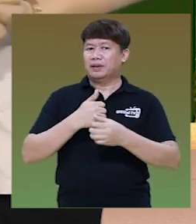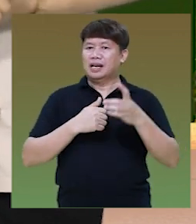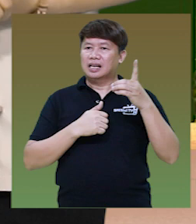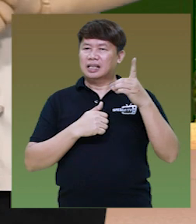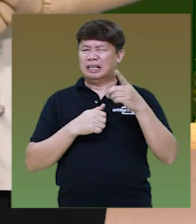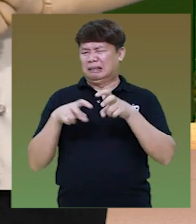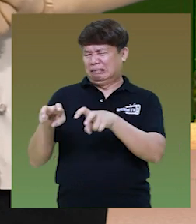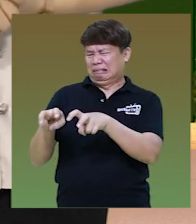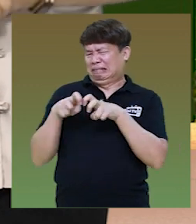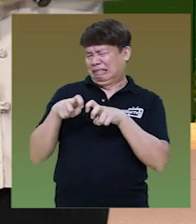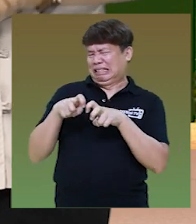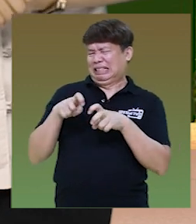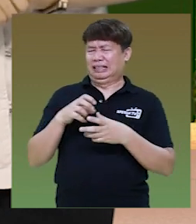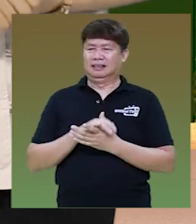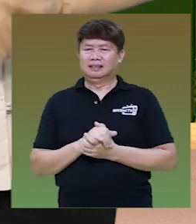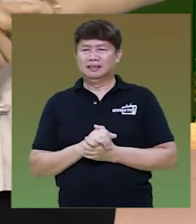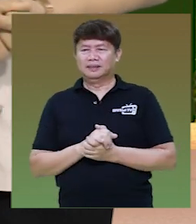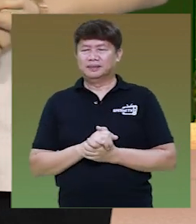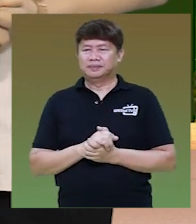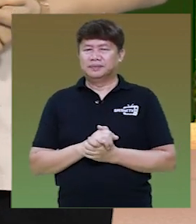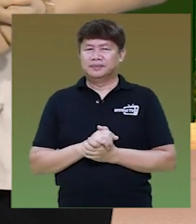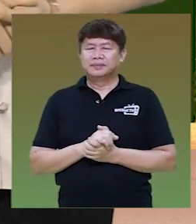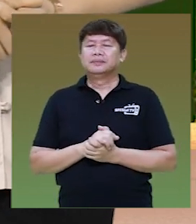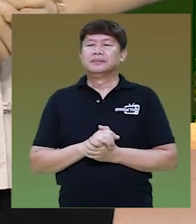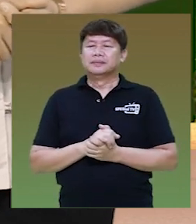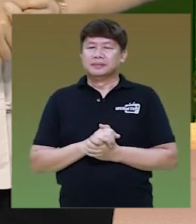Proud. Or D. Greedy.